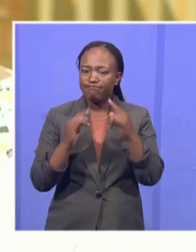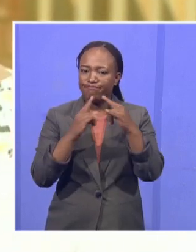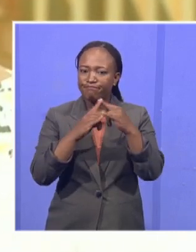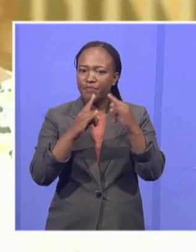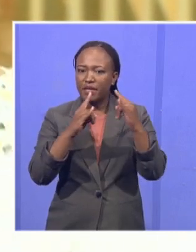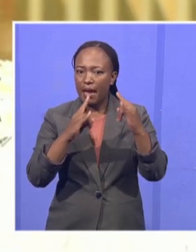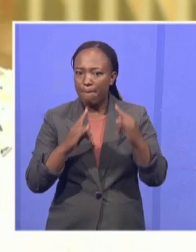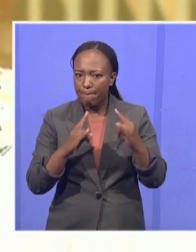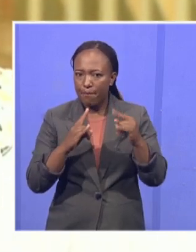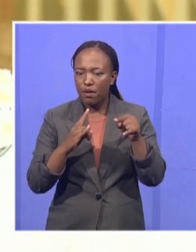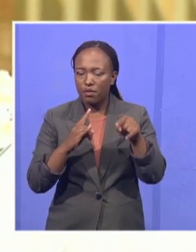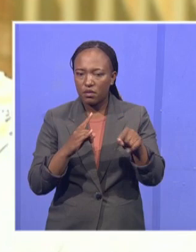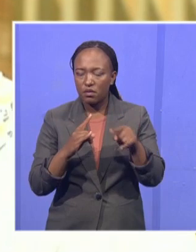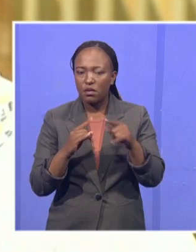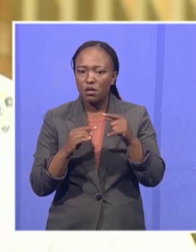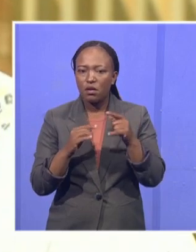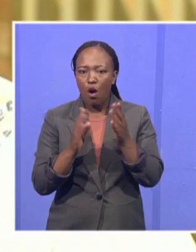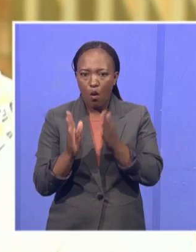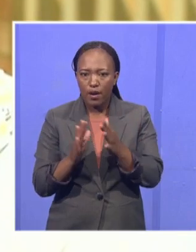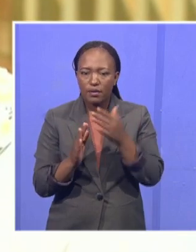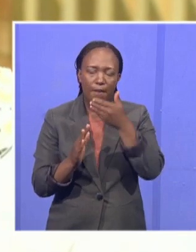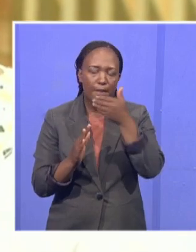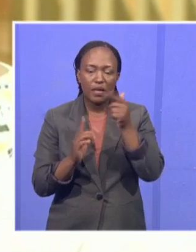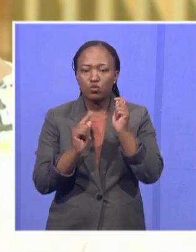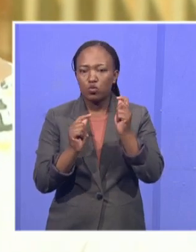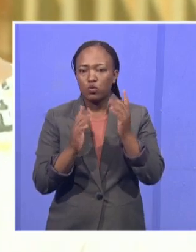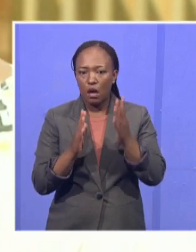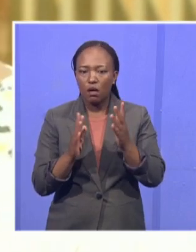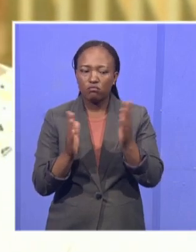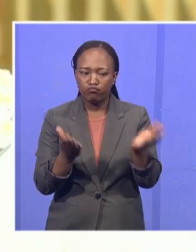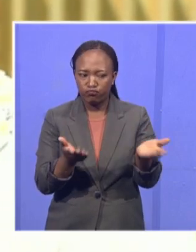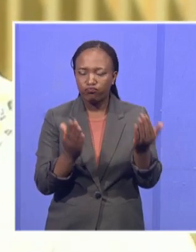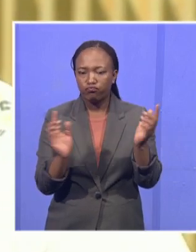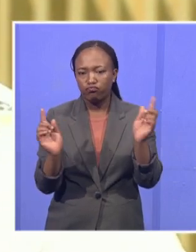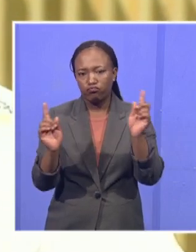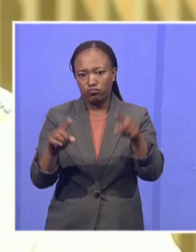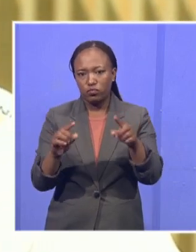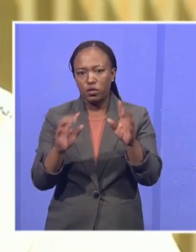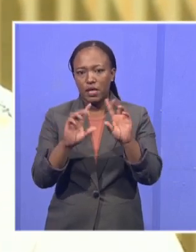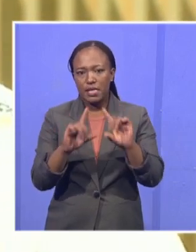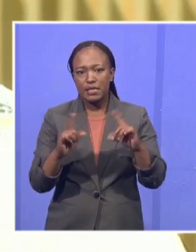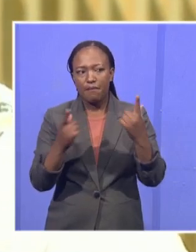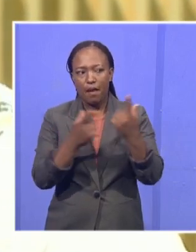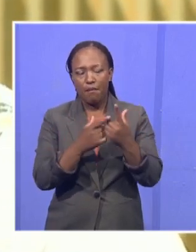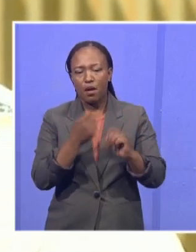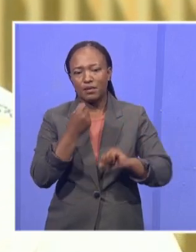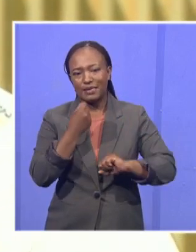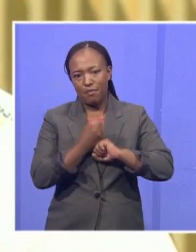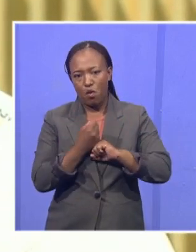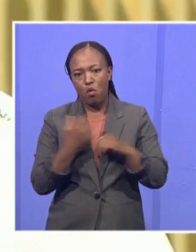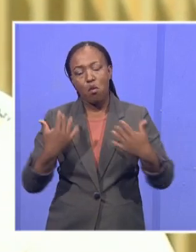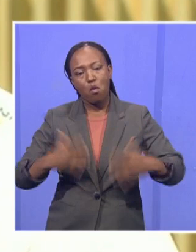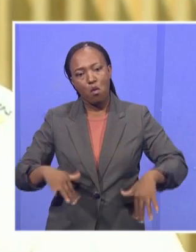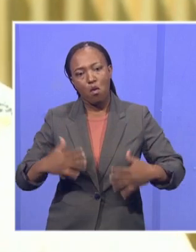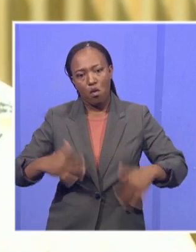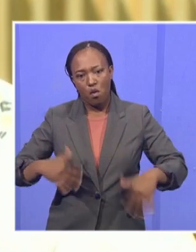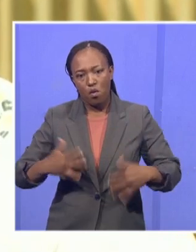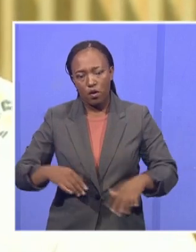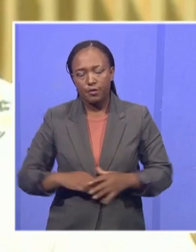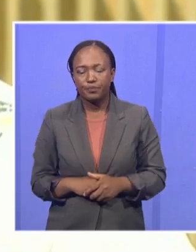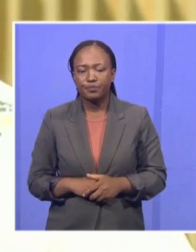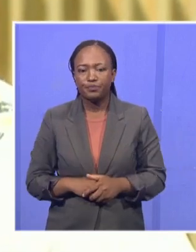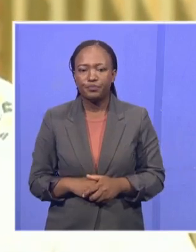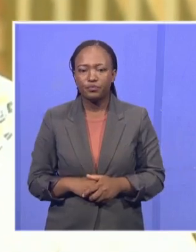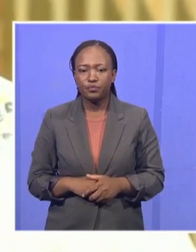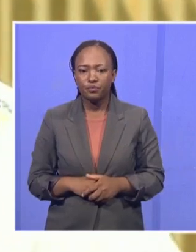of tutors there are in the province. So the department's support, it's really impressive. The